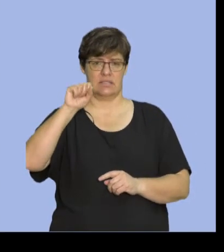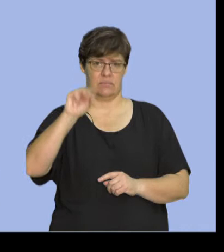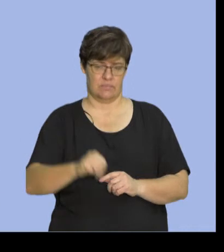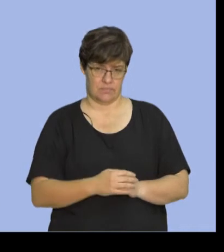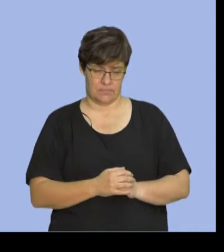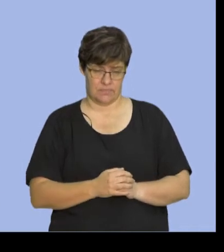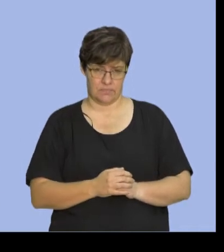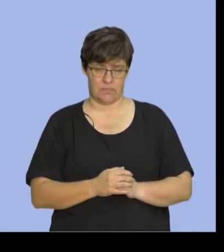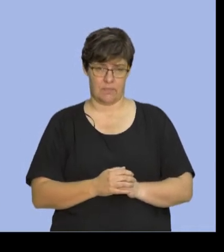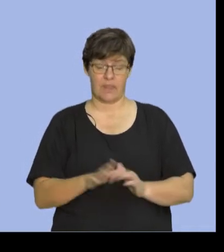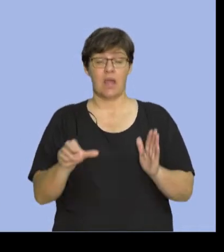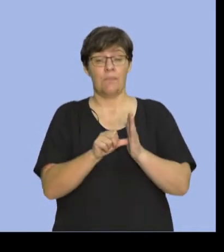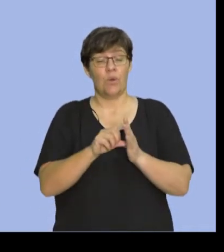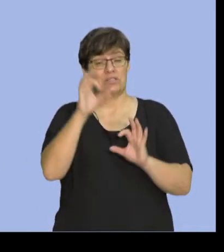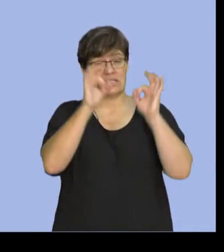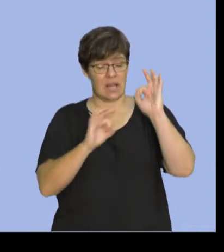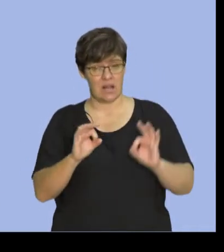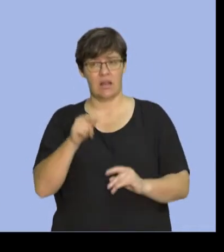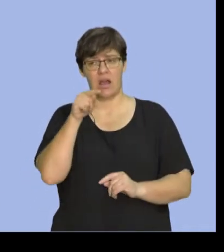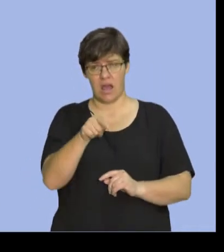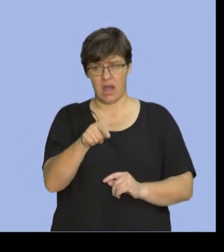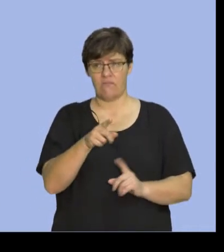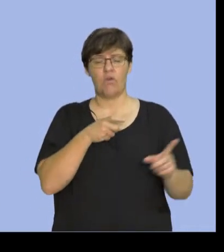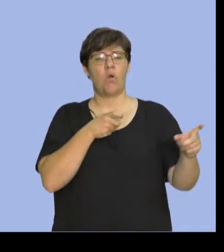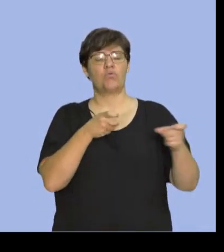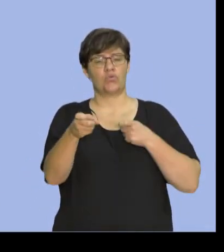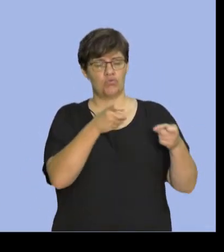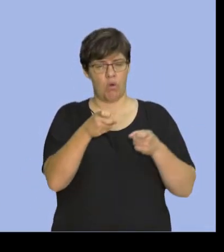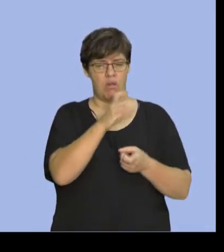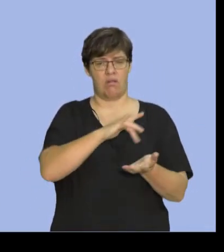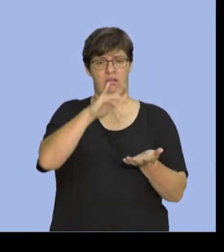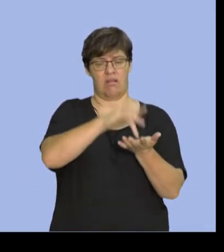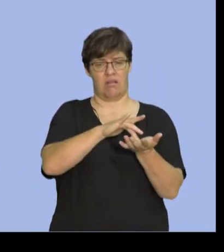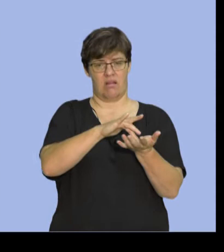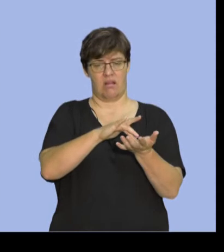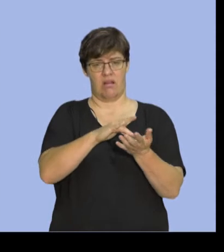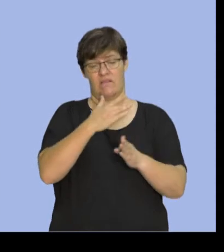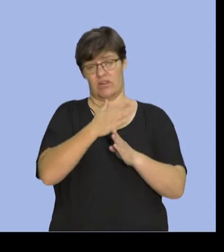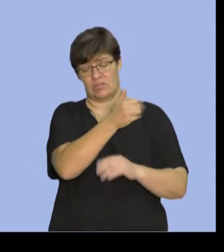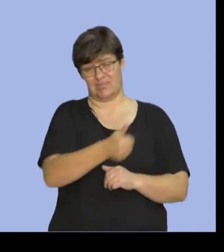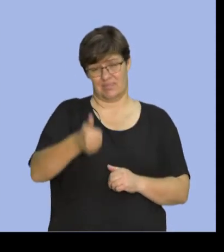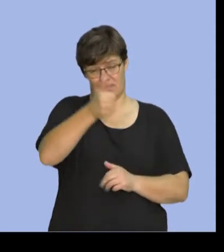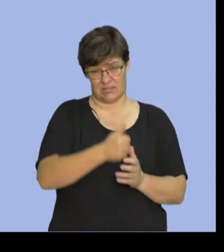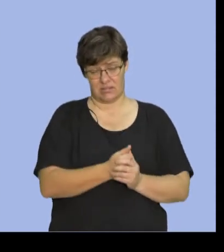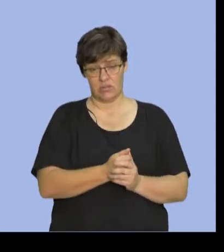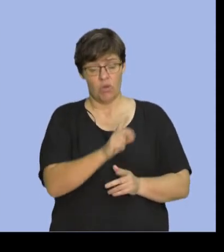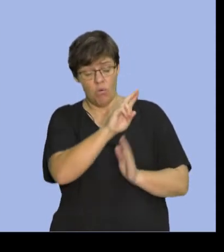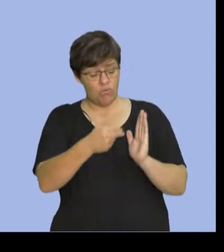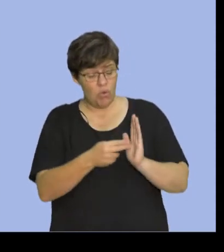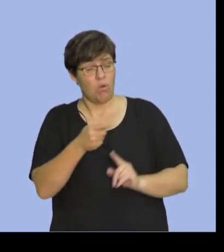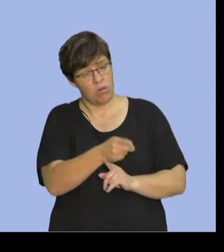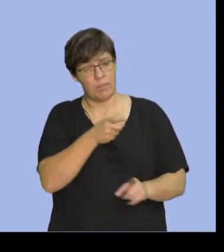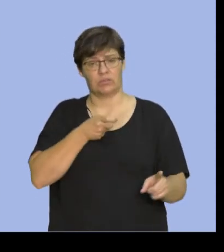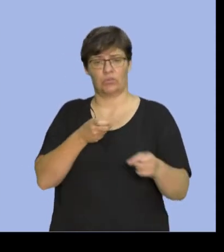Important to the cell is the nucleus in terms of controlling the core functions. So the primary role of the nucleus is to